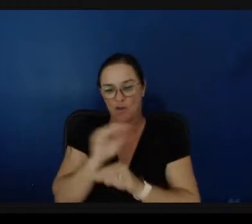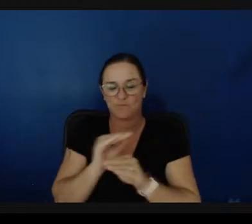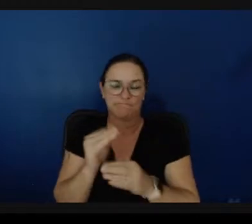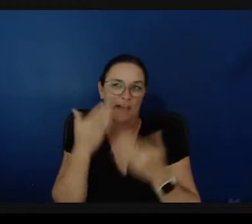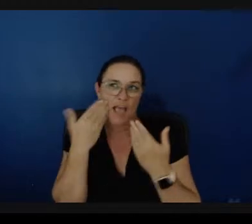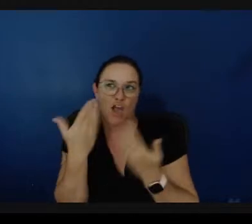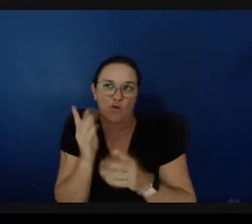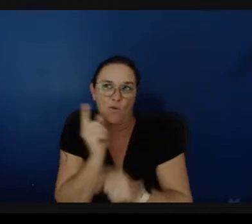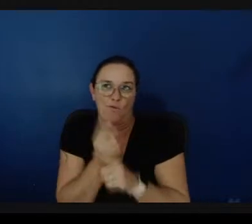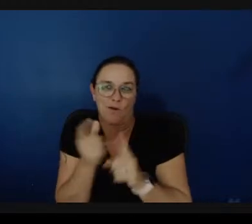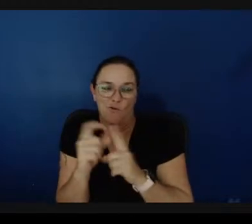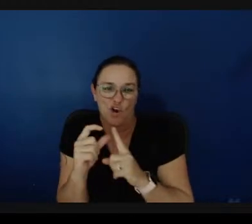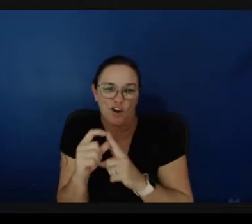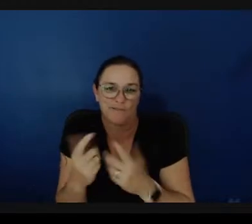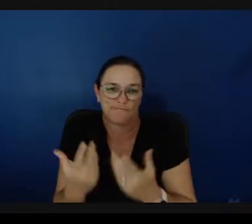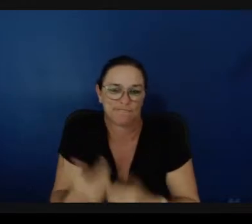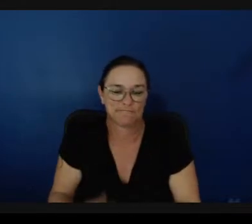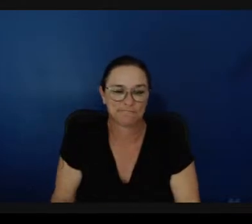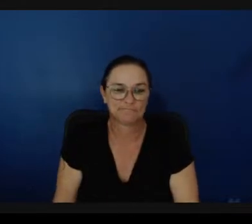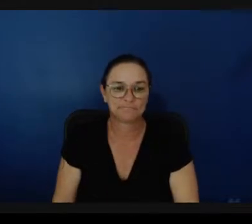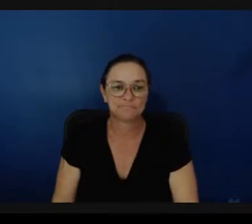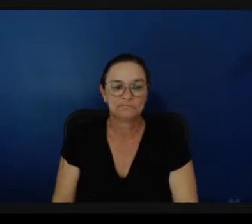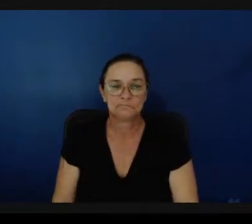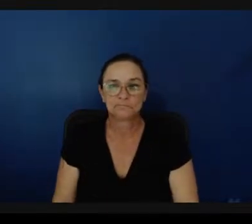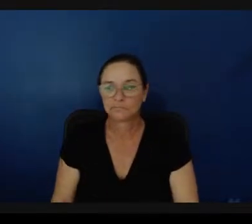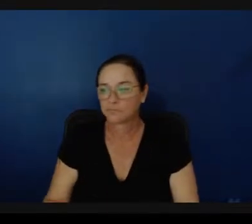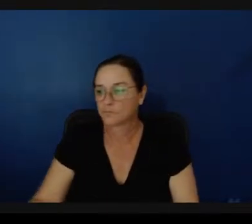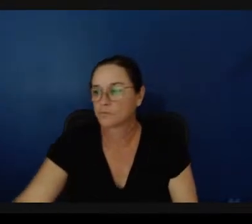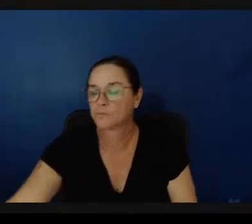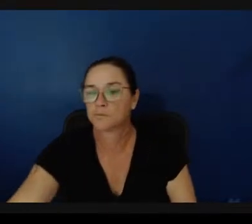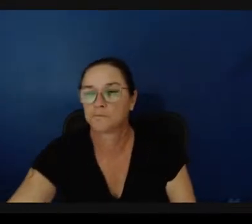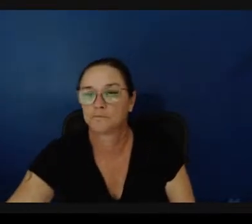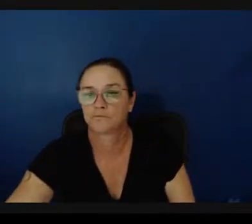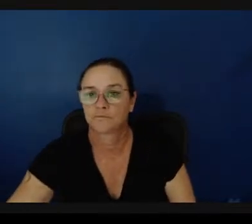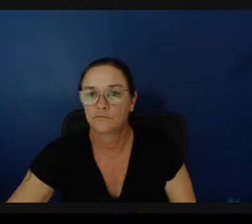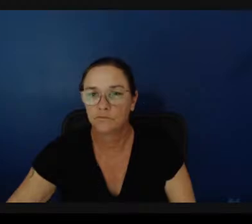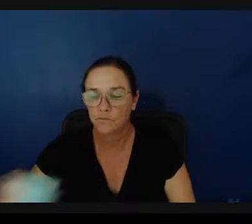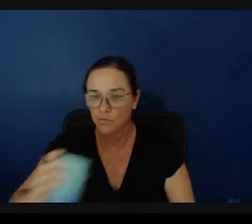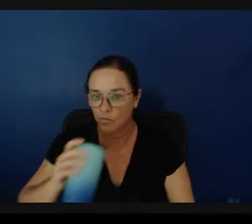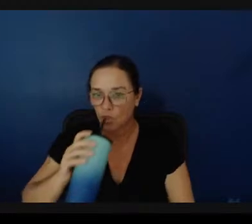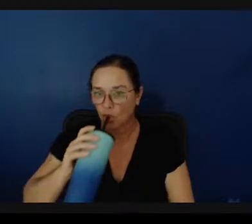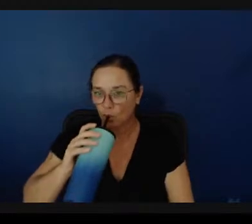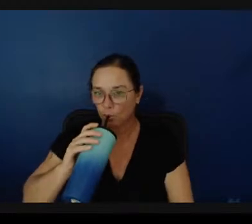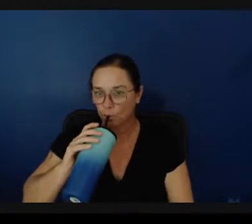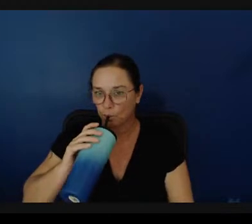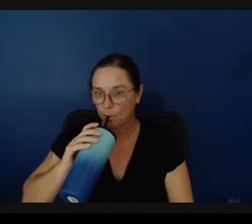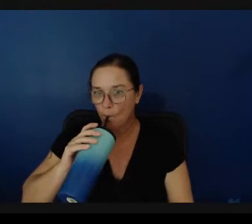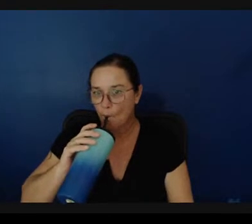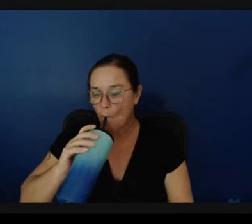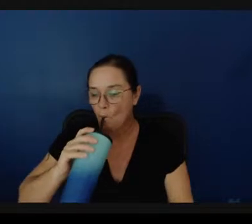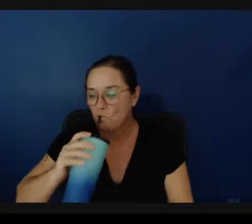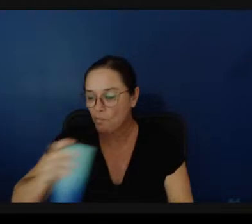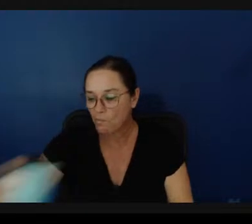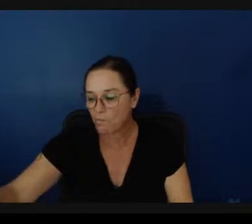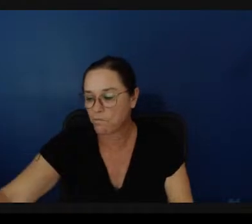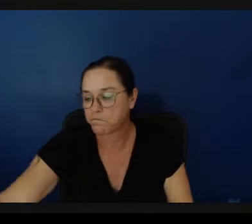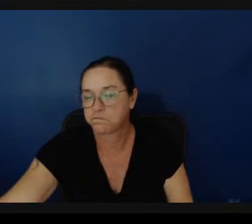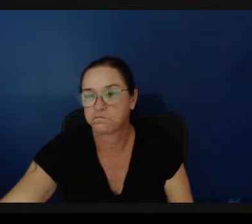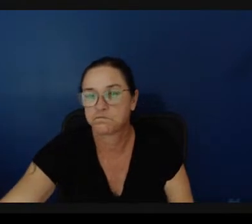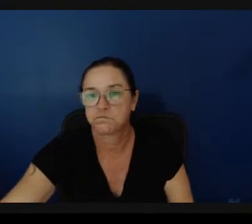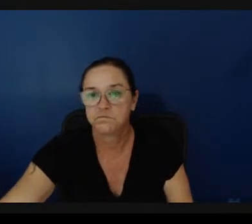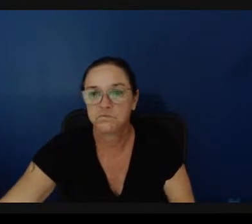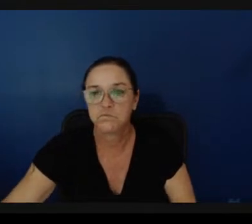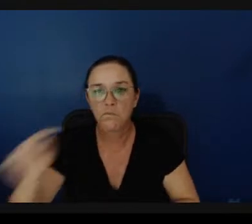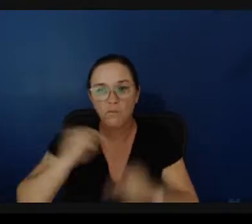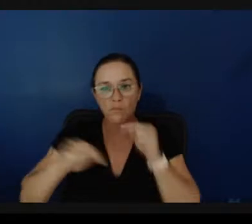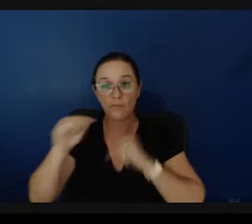right verb is escaping me right now. But some wiggling going on in there. So we go back even further,